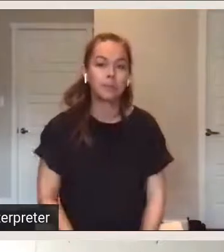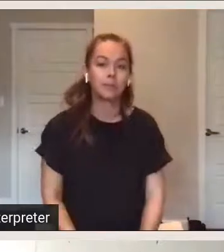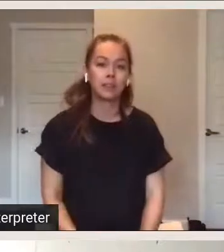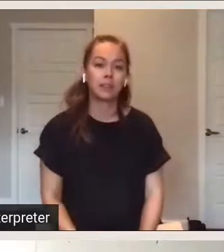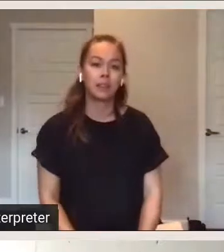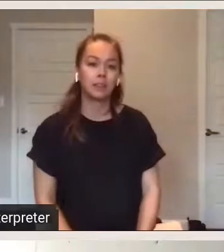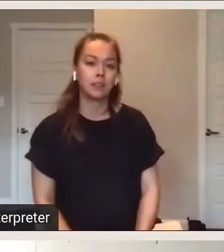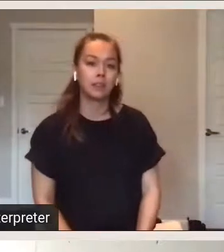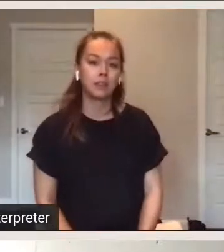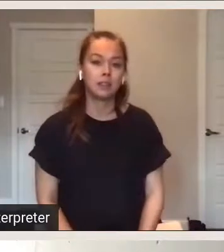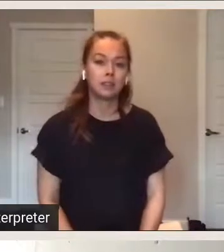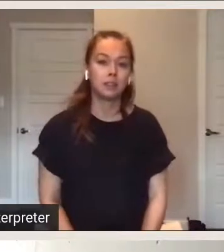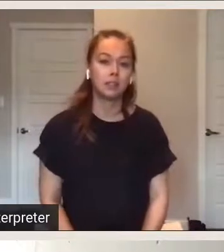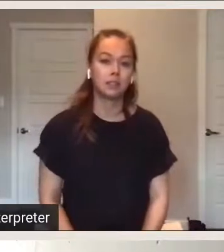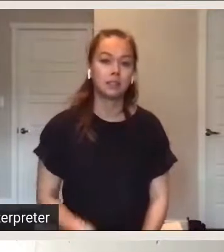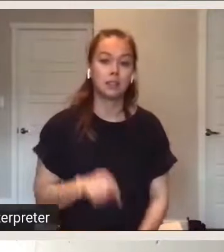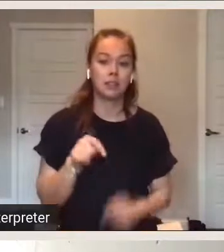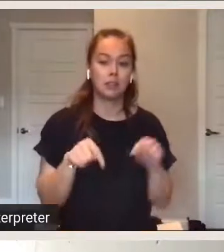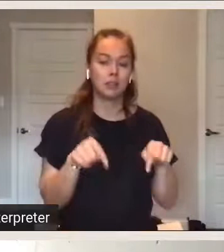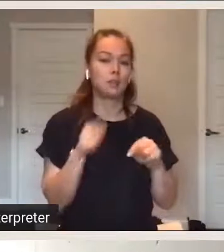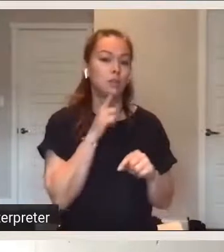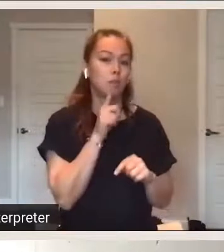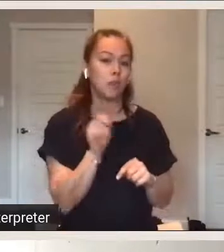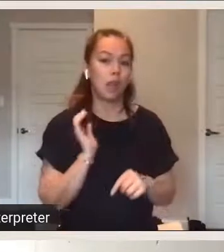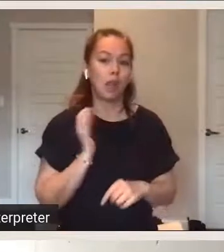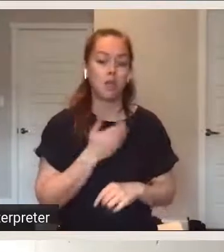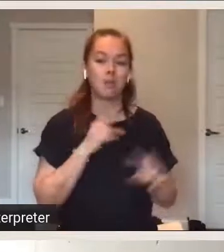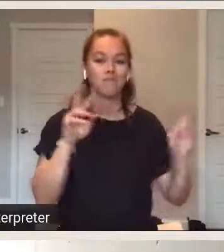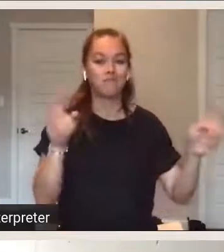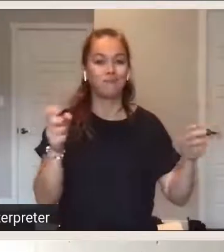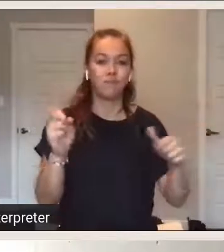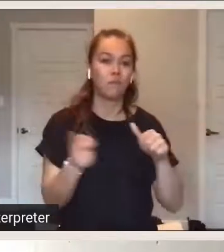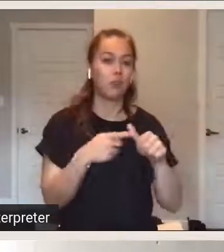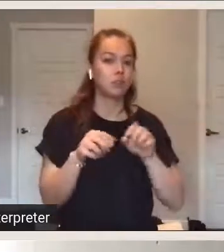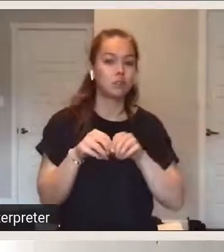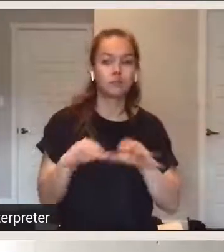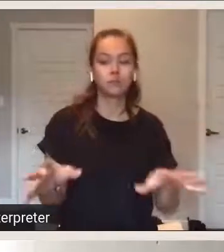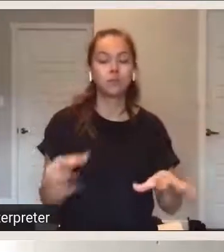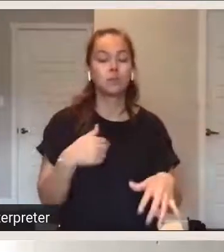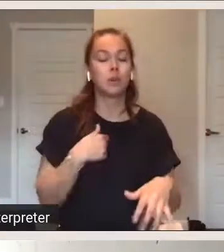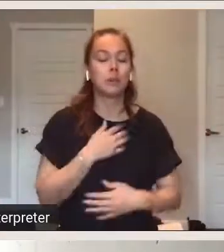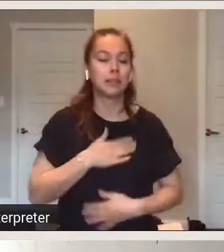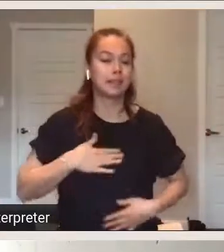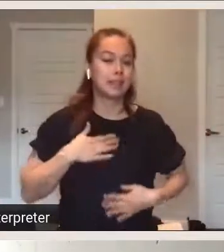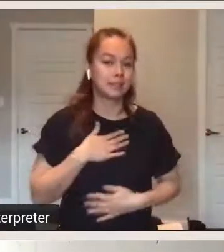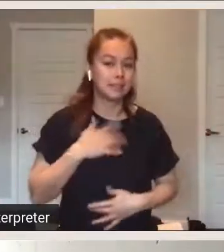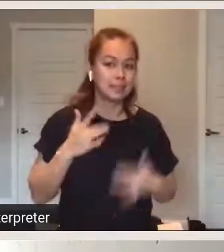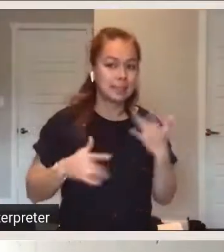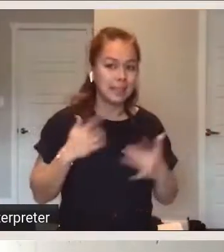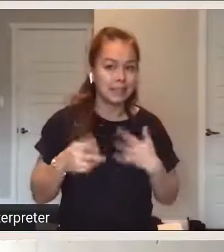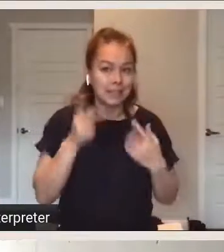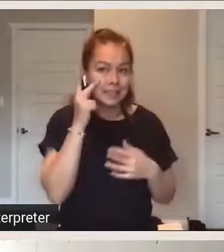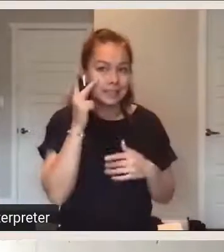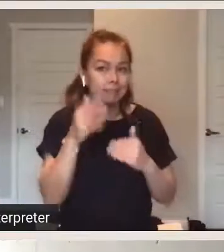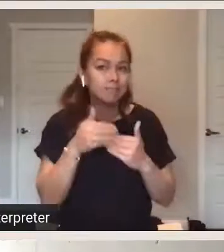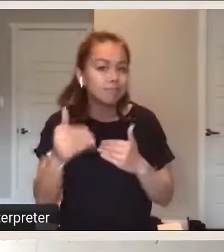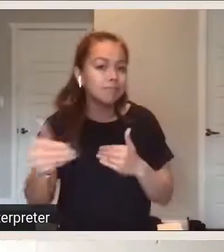I hope people enjoy it. I'm very curious. This is our premiere, and so I'm excited to see the life it takes. So yeah.